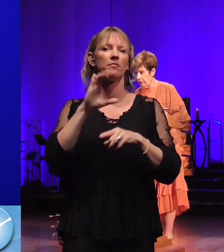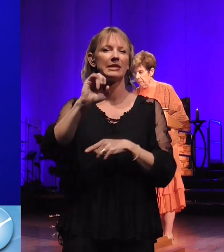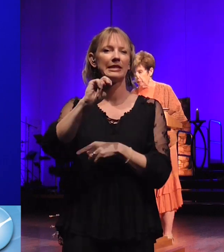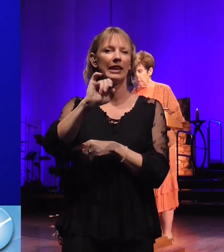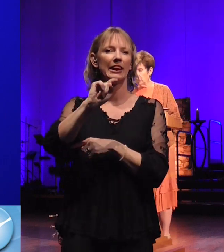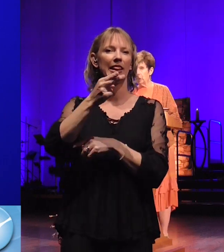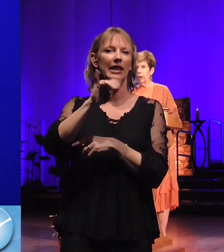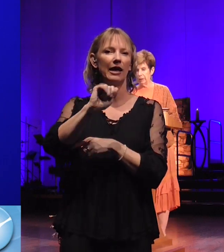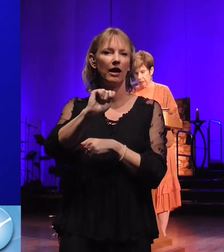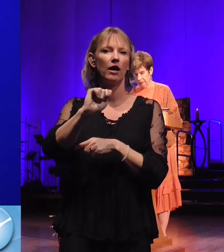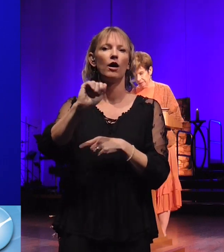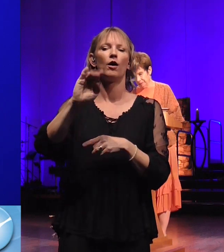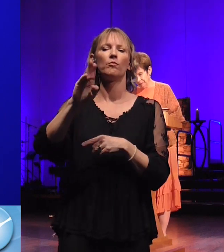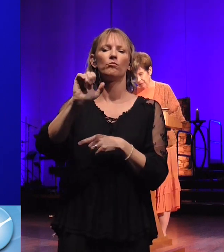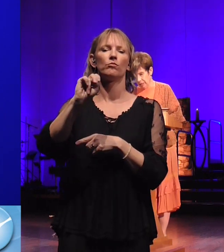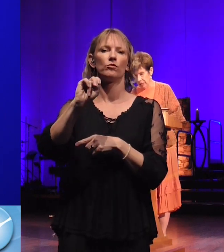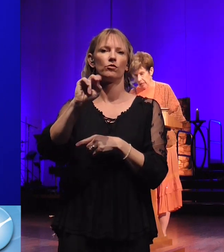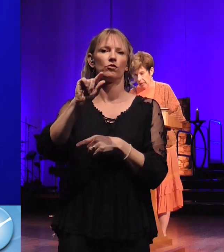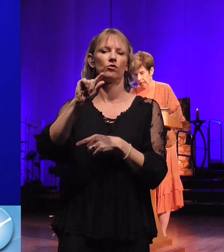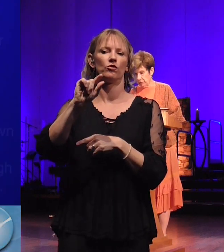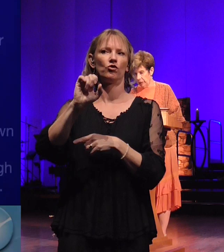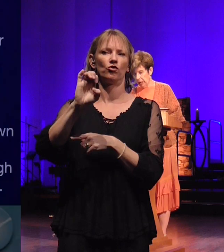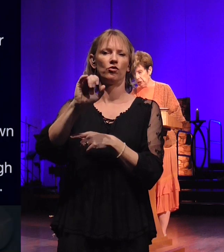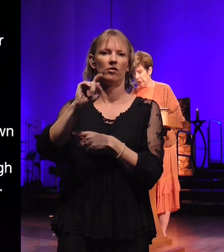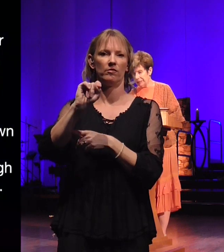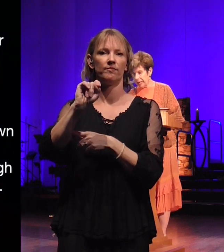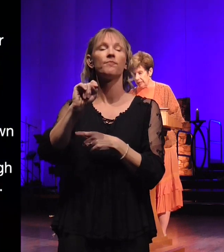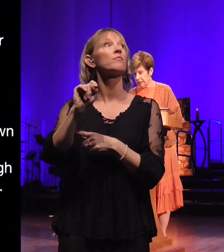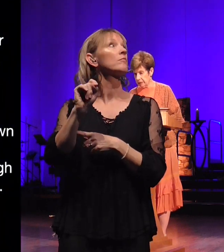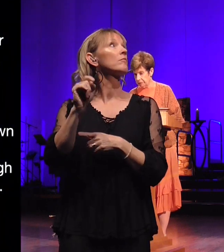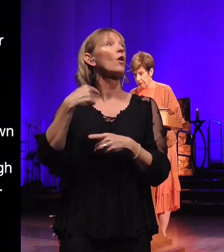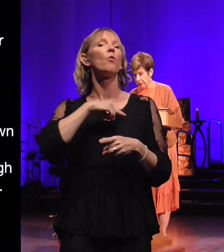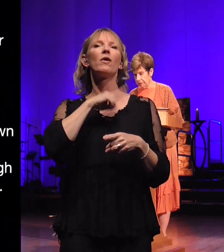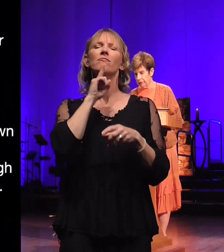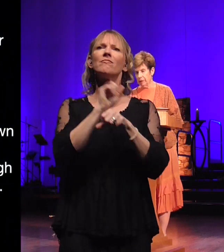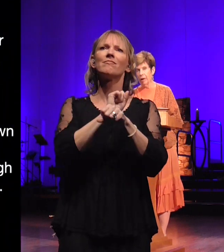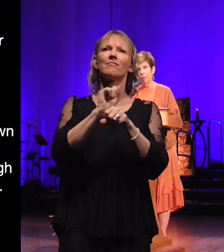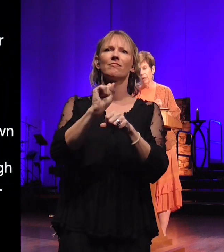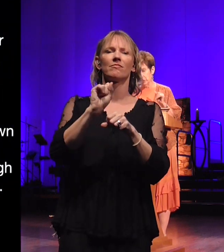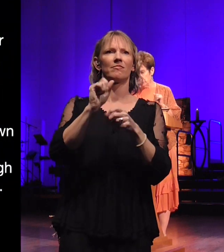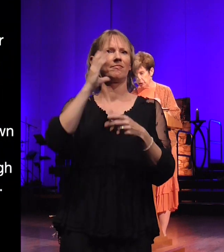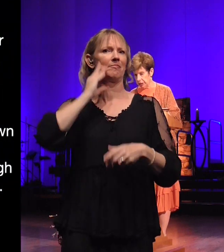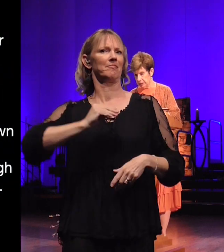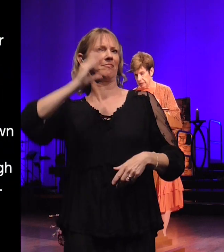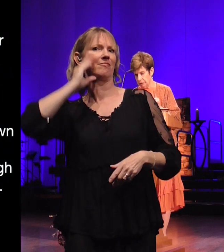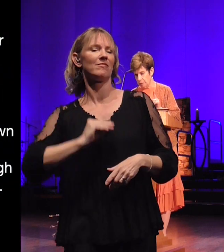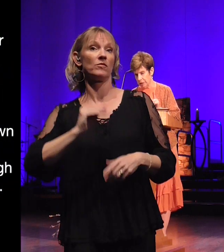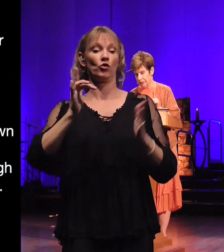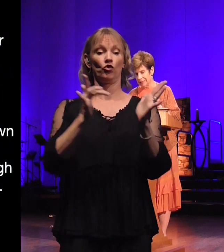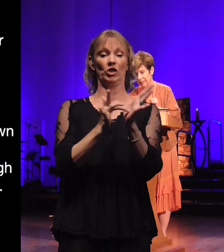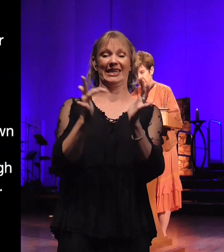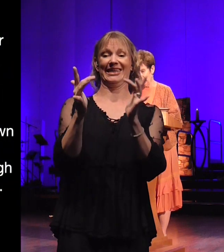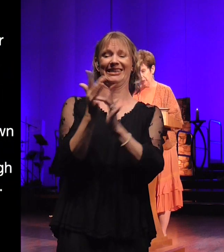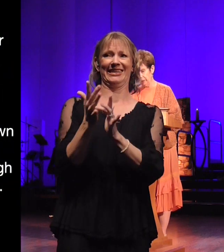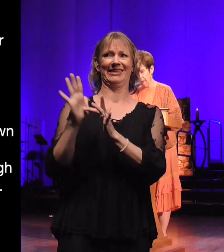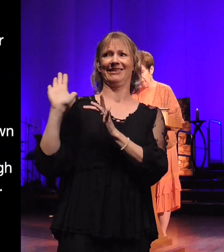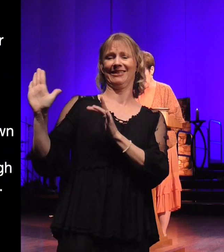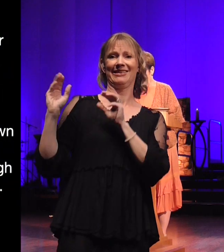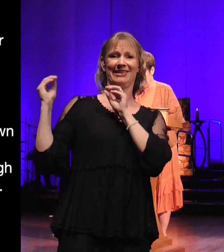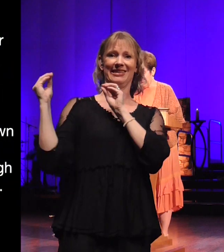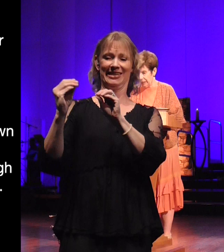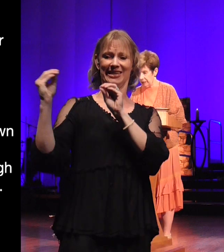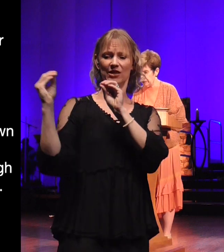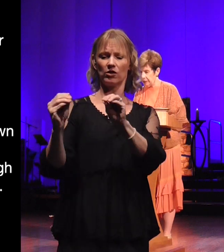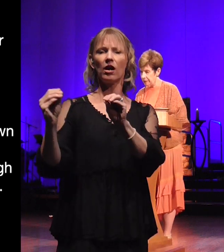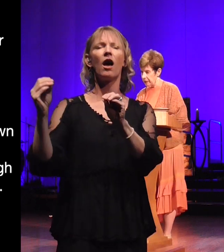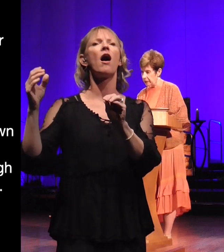Cynthia Burshot. As we actually taste the flavor of what Jesus was teaching,